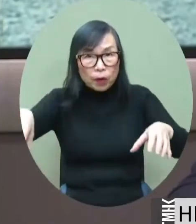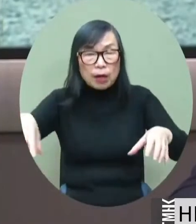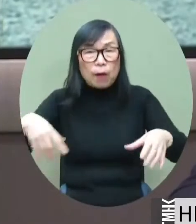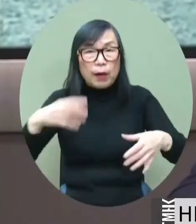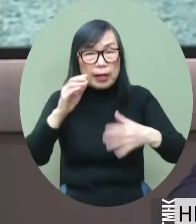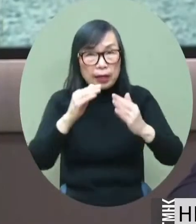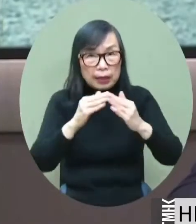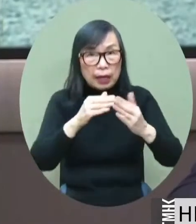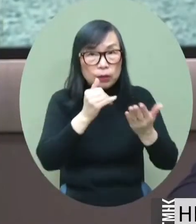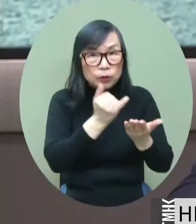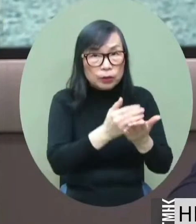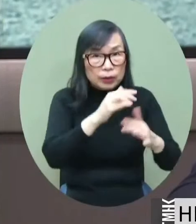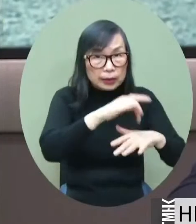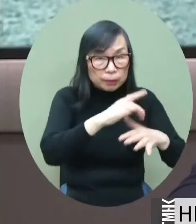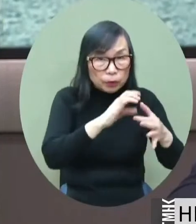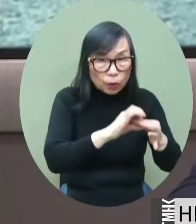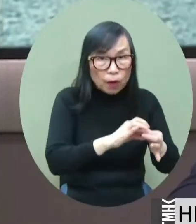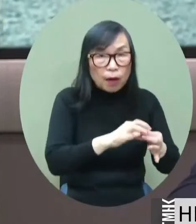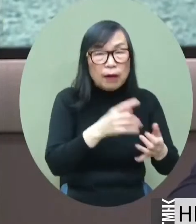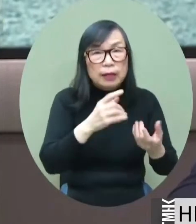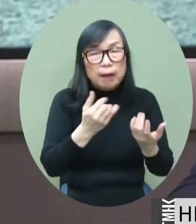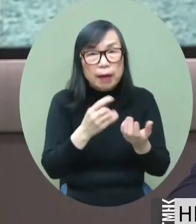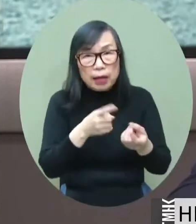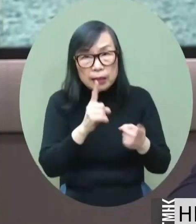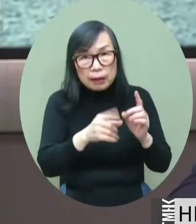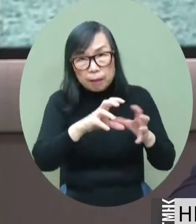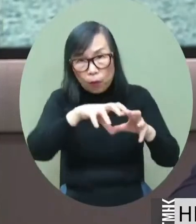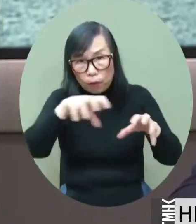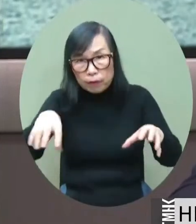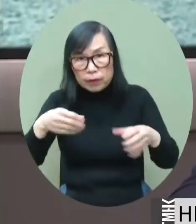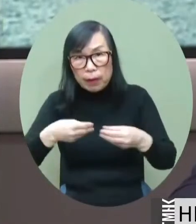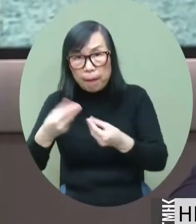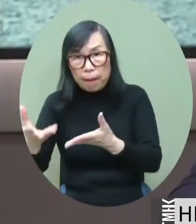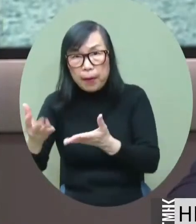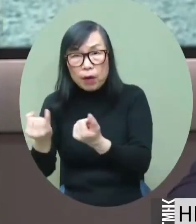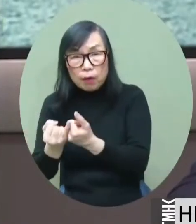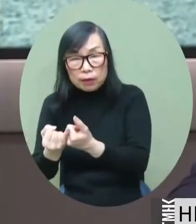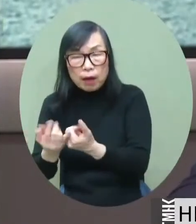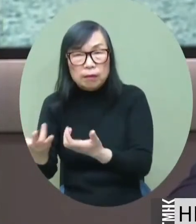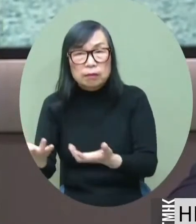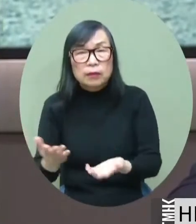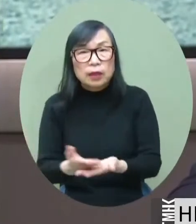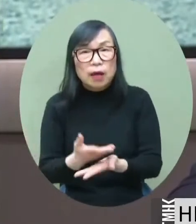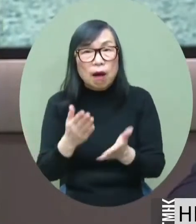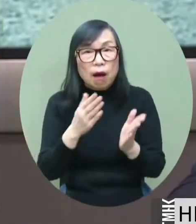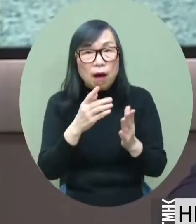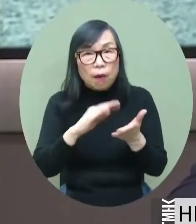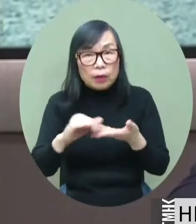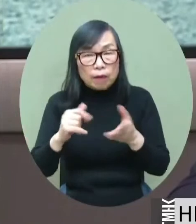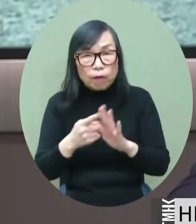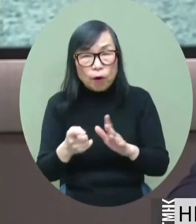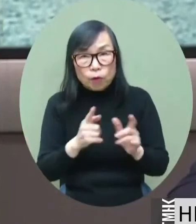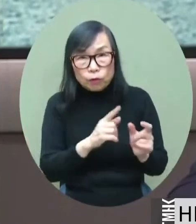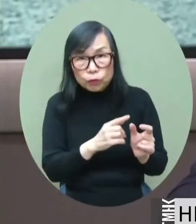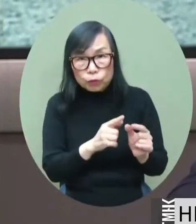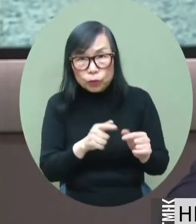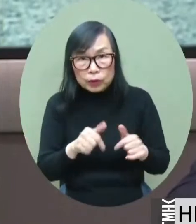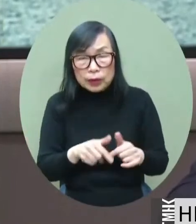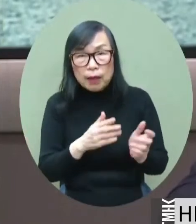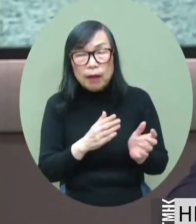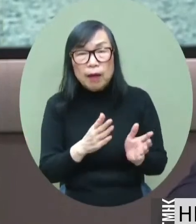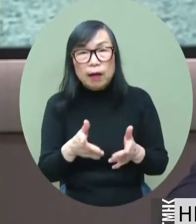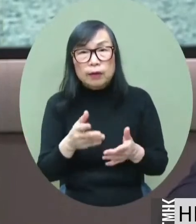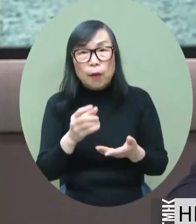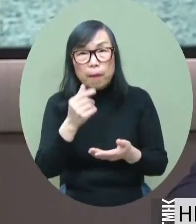different zones at the Penny Bay. Some are for confirmed cases, others for